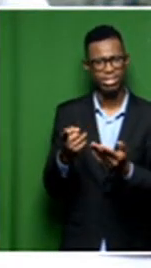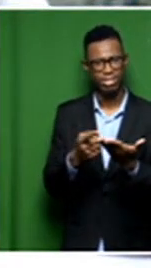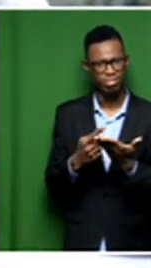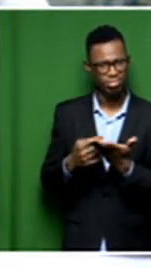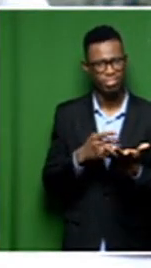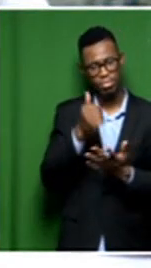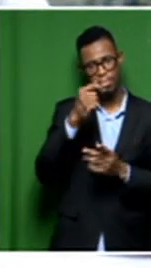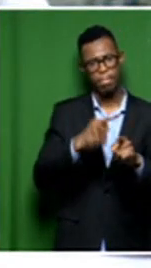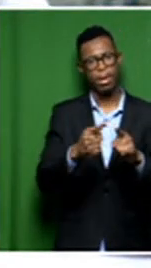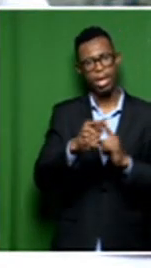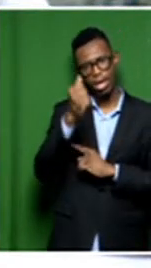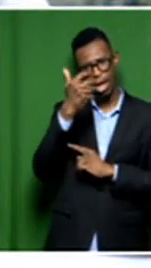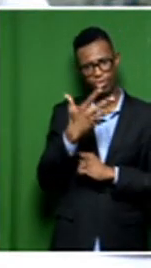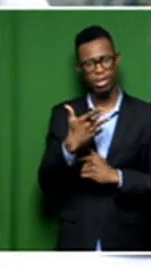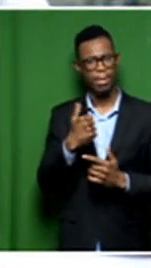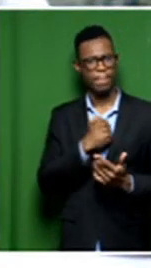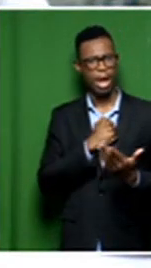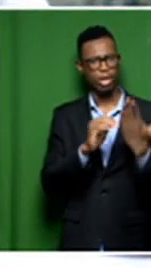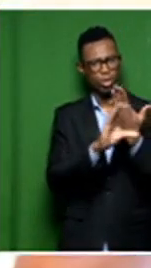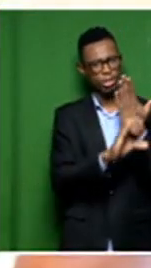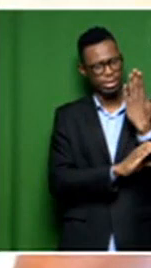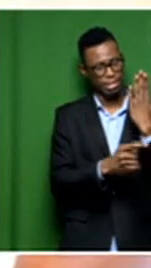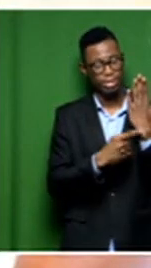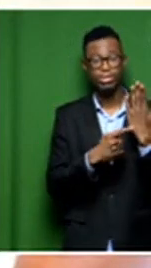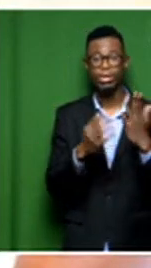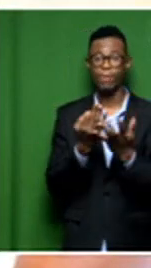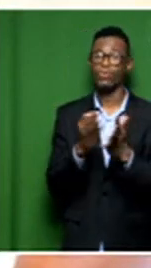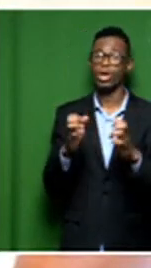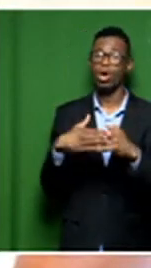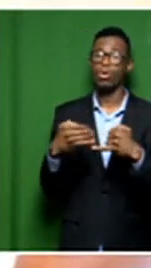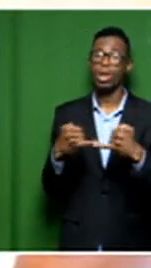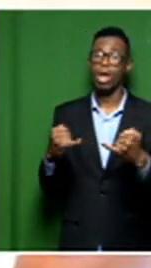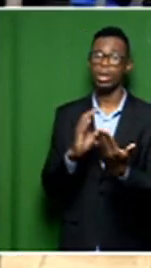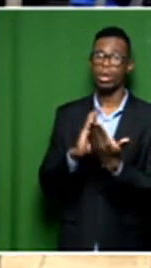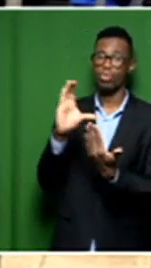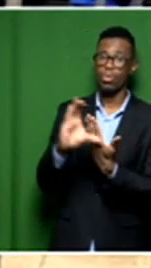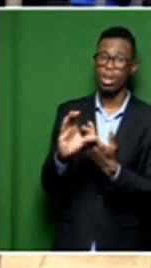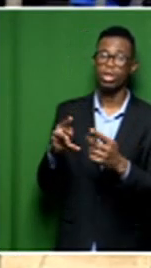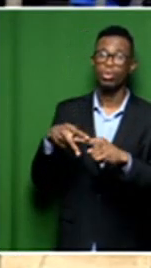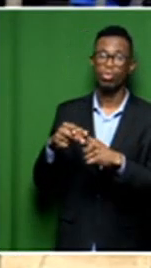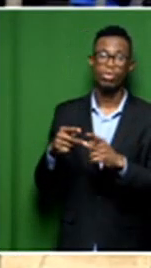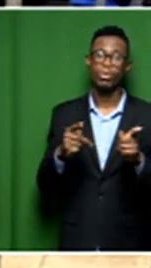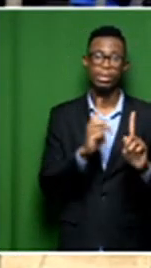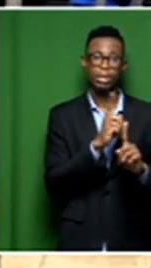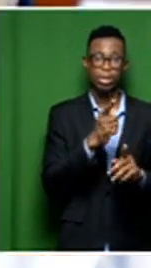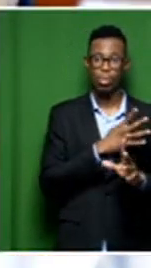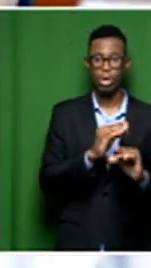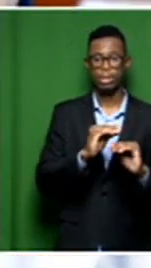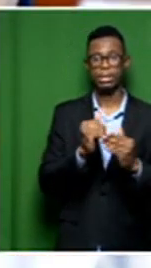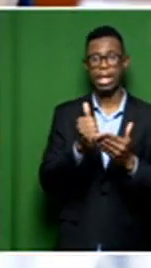Play Africa's Mind Constitution, which is a free online curriculum toolkit for all educators that aims to strengthen